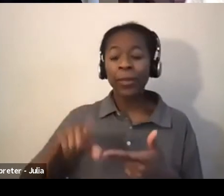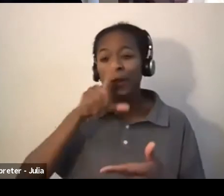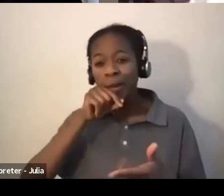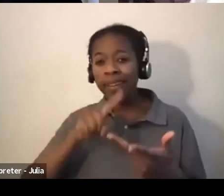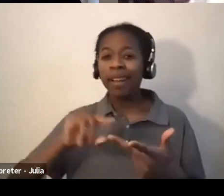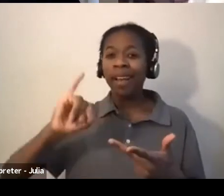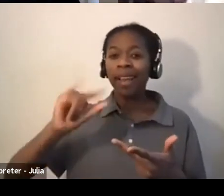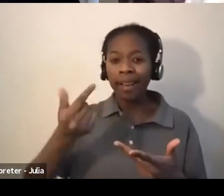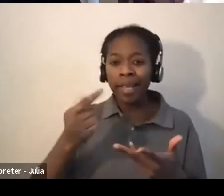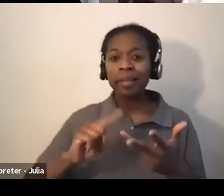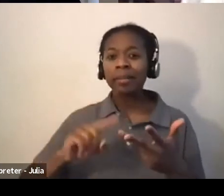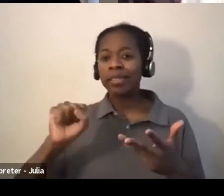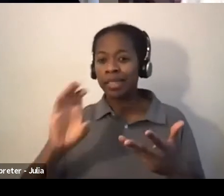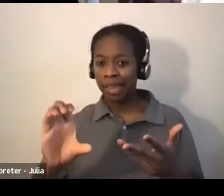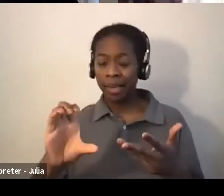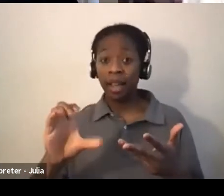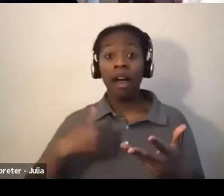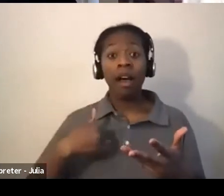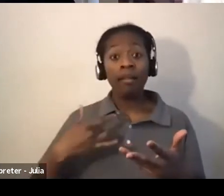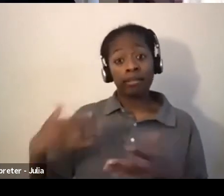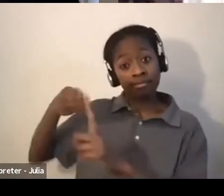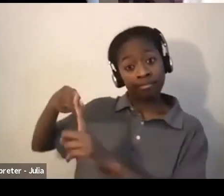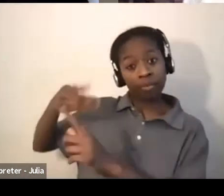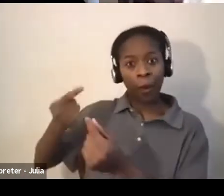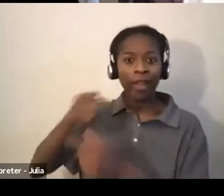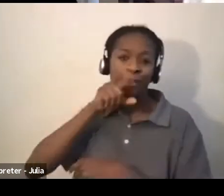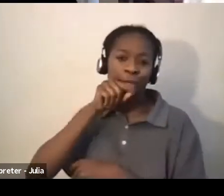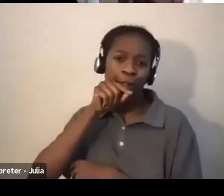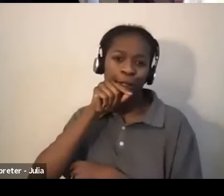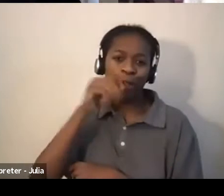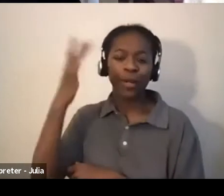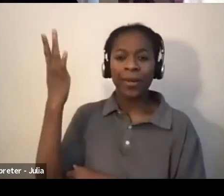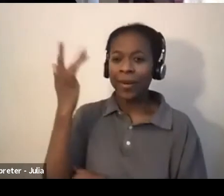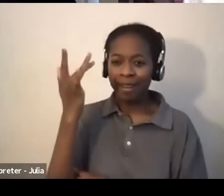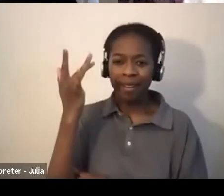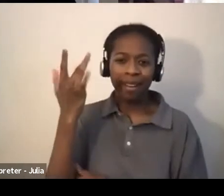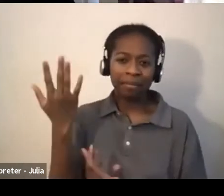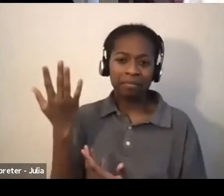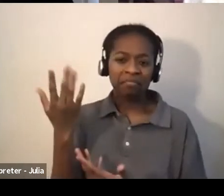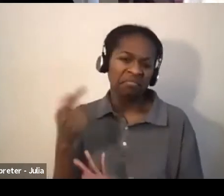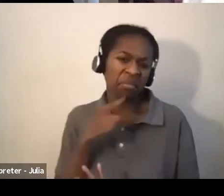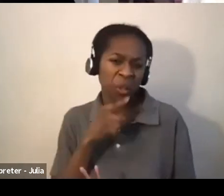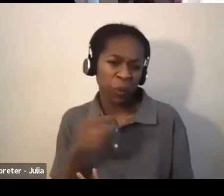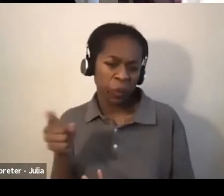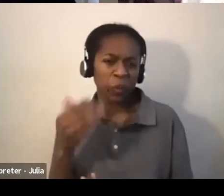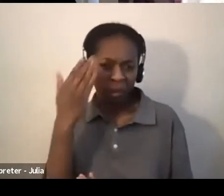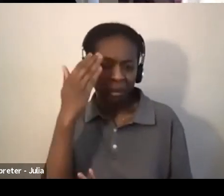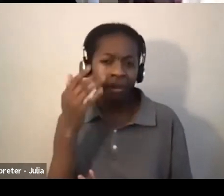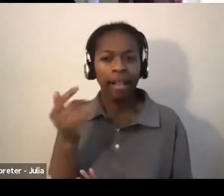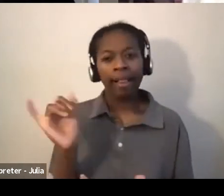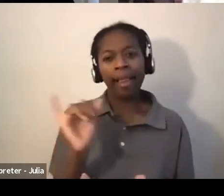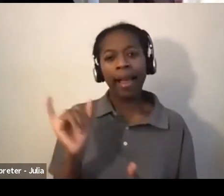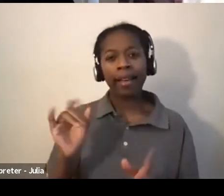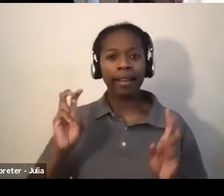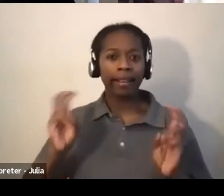Instagram, Snapchat, but the one that I'm on the most is probably Twitter, just because it's almost Well, I mean, I'm sure you guys have heard now, it's almost like the newspaper